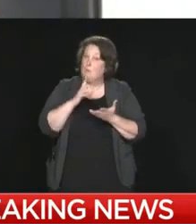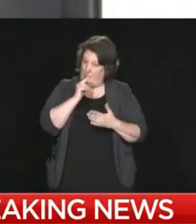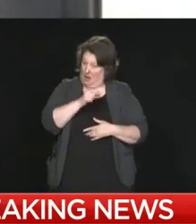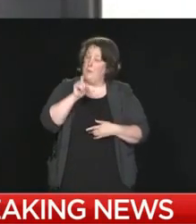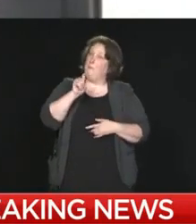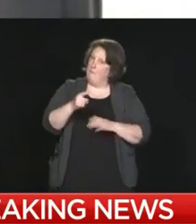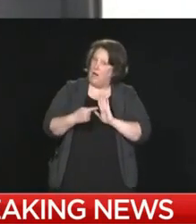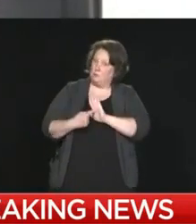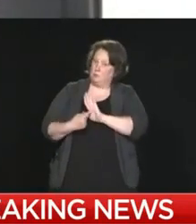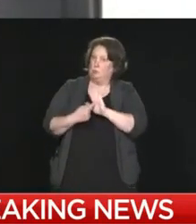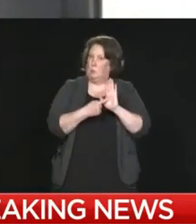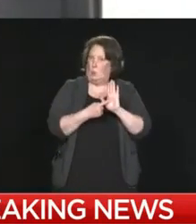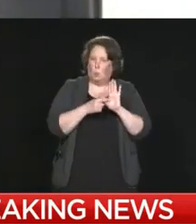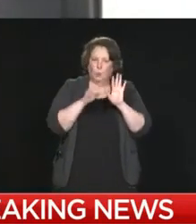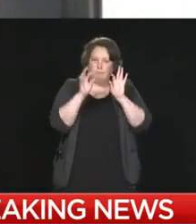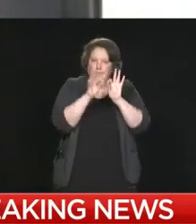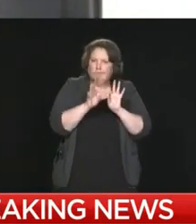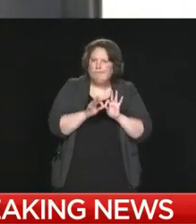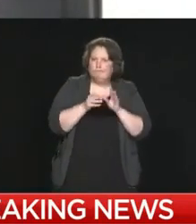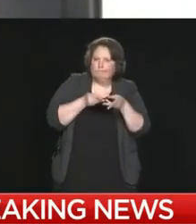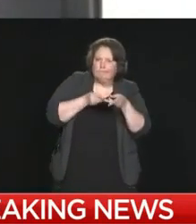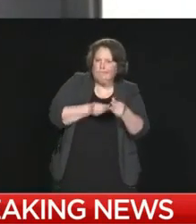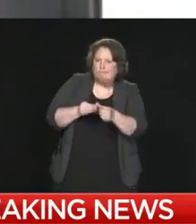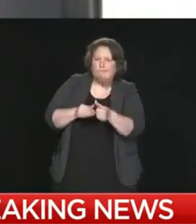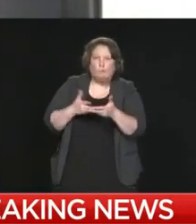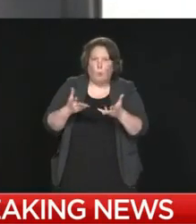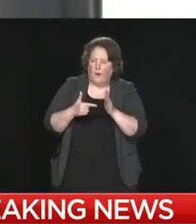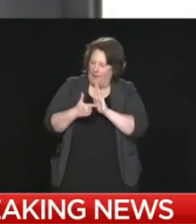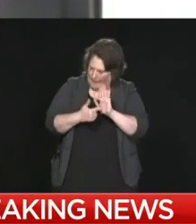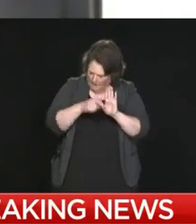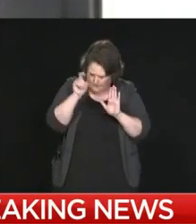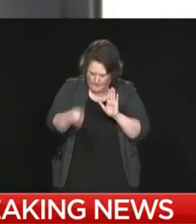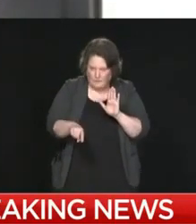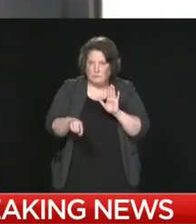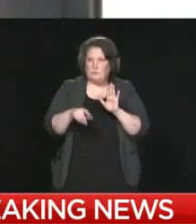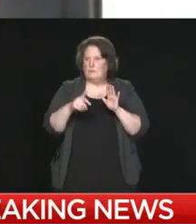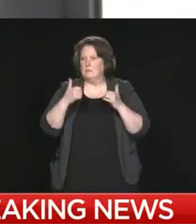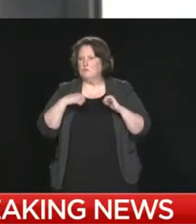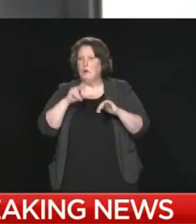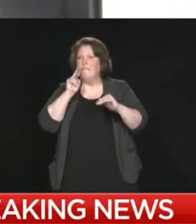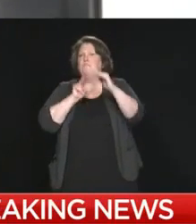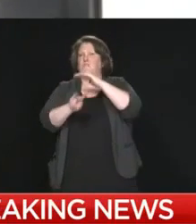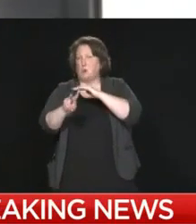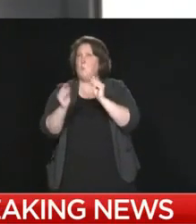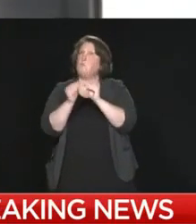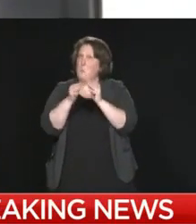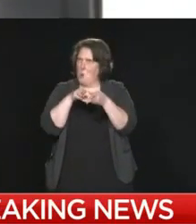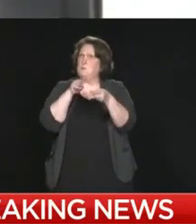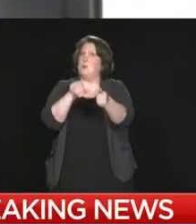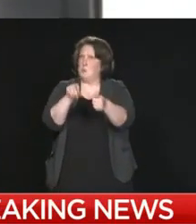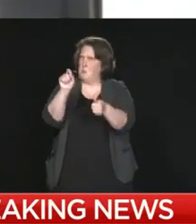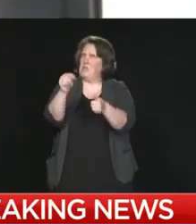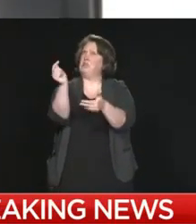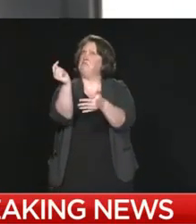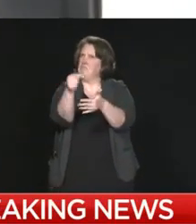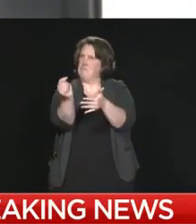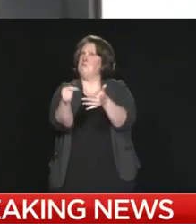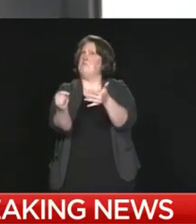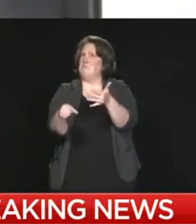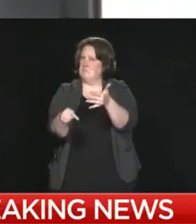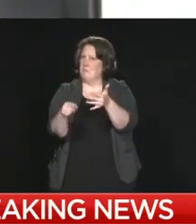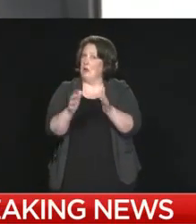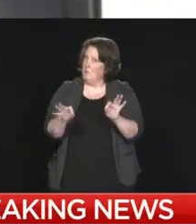transparent and concrete about everything we're doing and forecast what kind of expenditures we're going to have in the coming weeks and